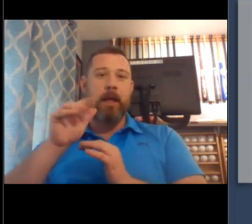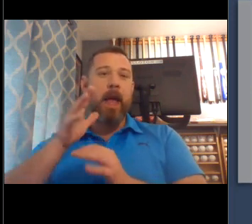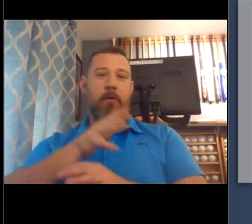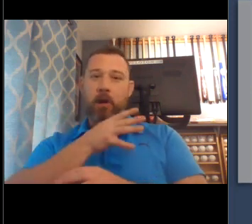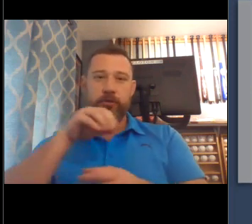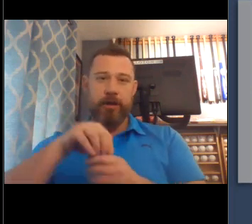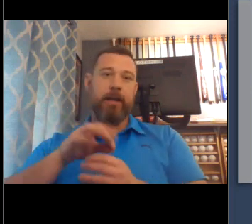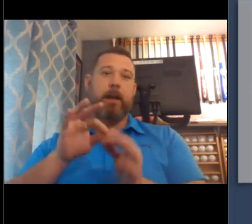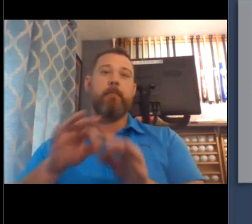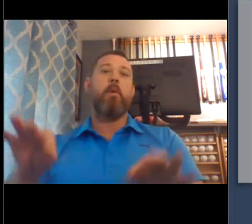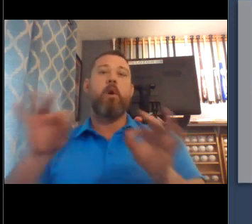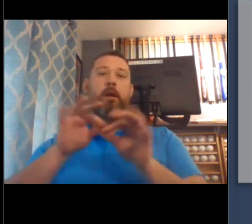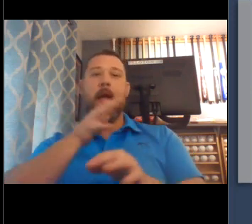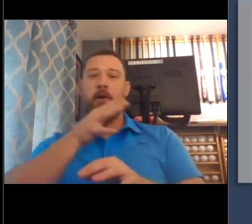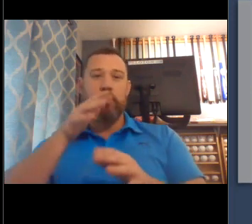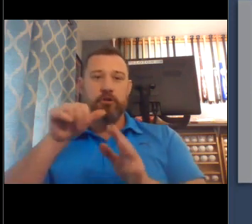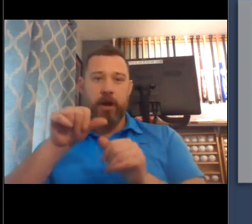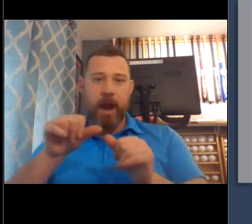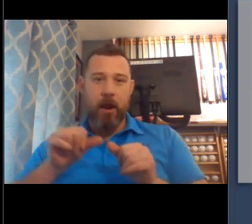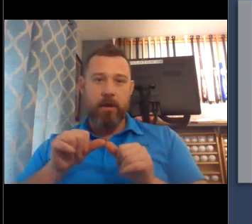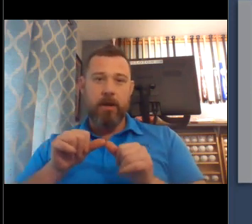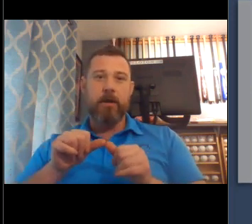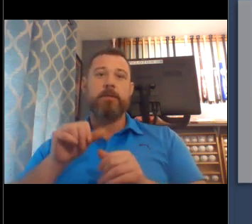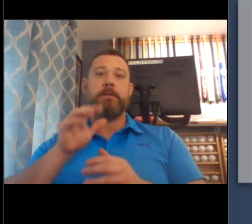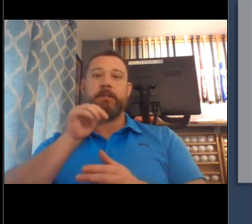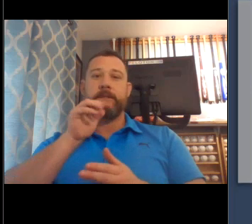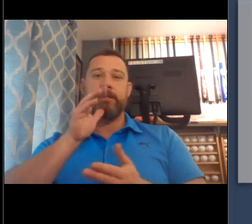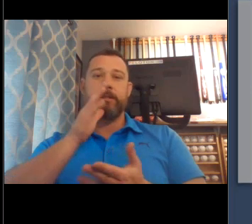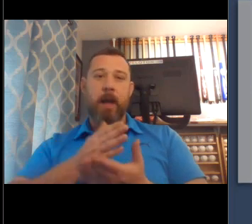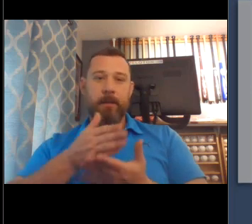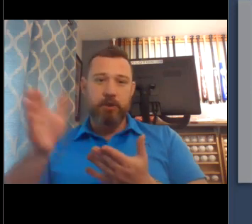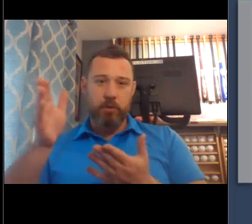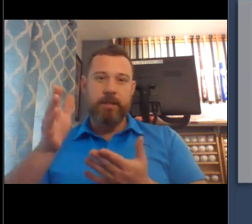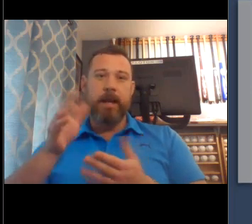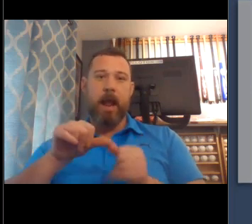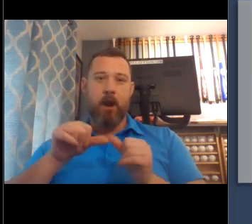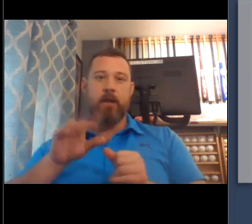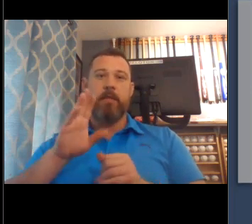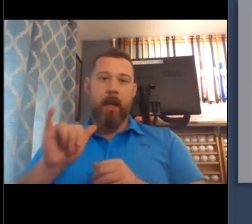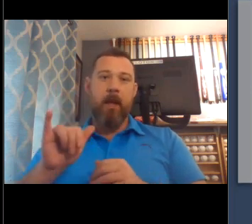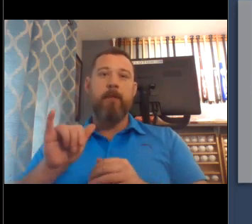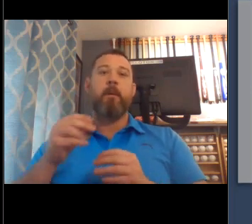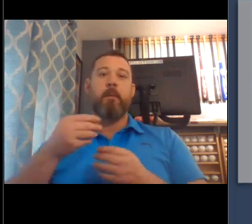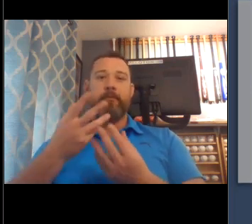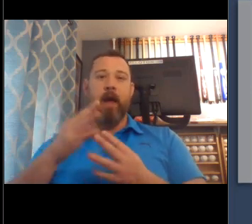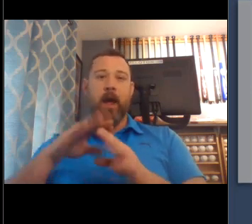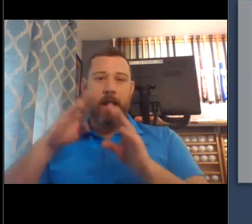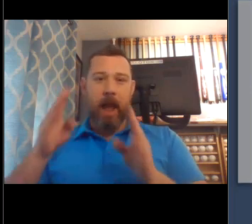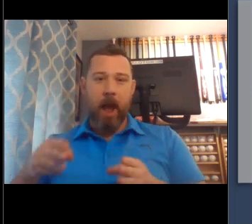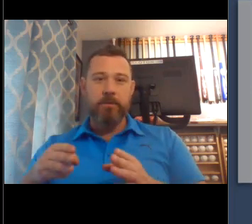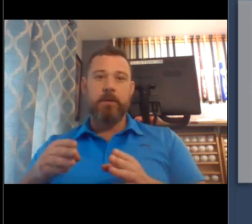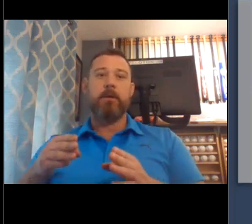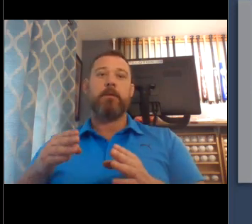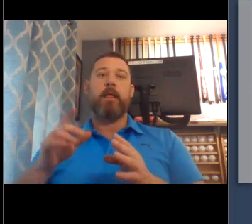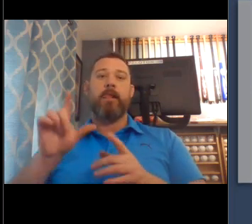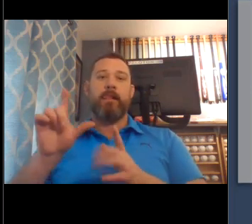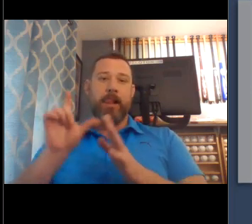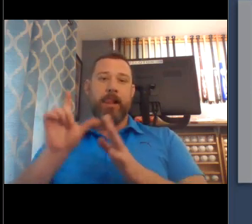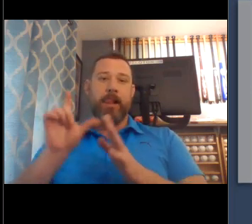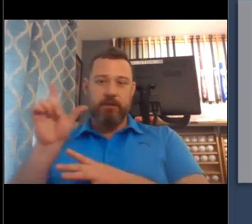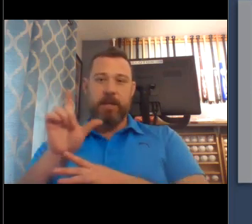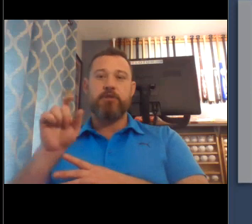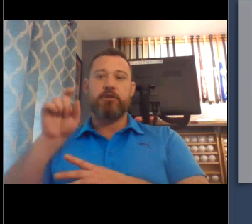agricultural area. You need to stop excusing areas like the Bay Area from providing the housing that the housing legislation is